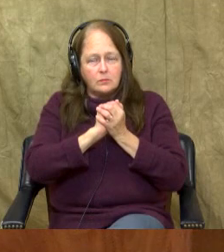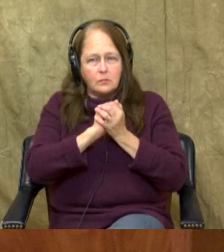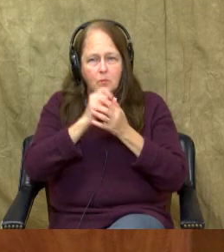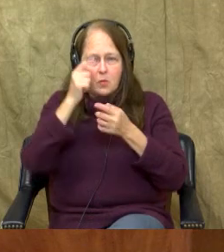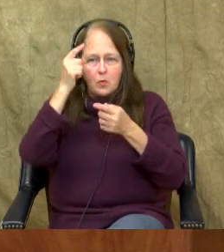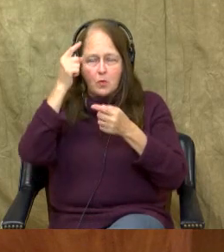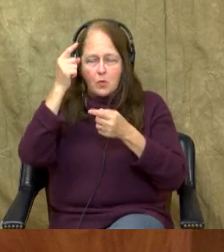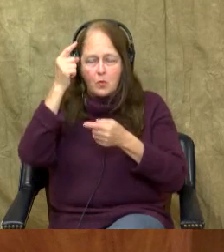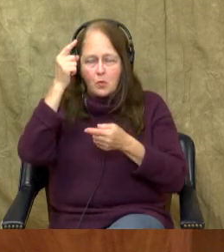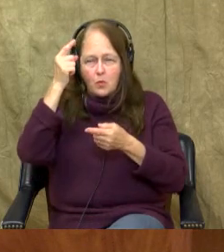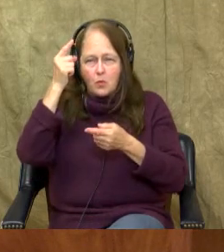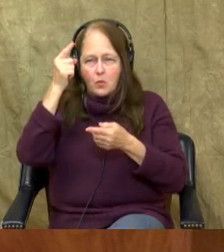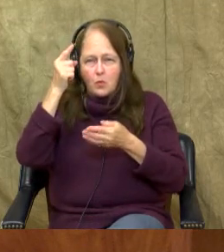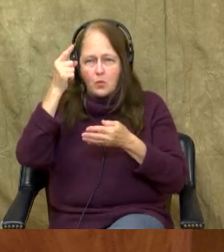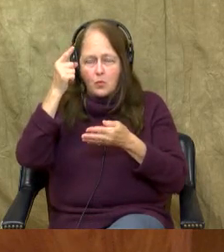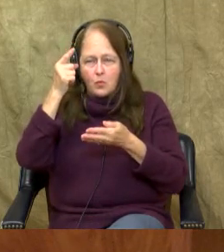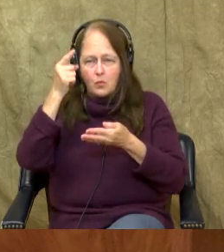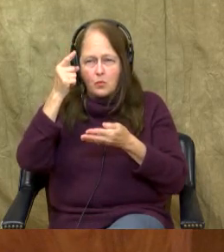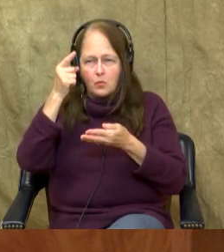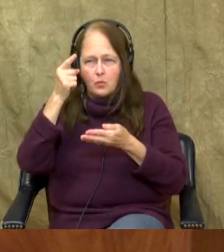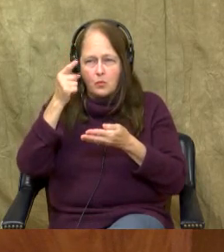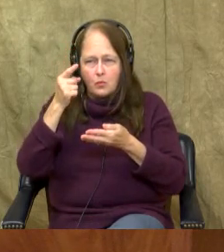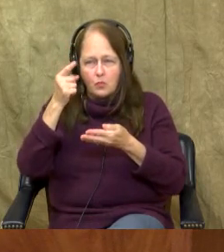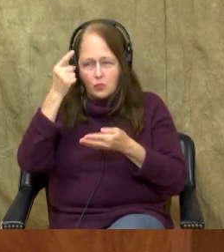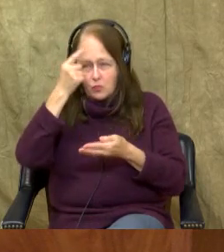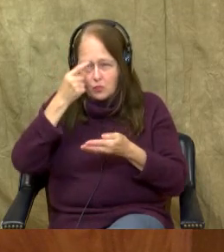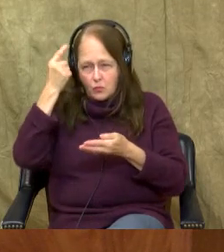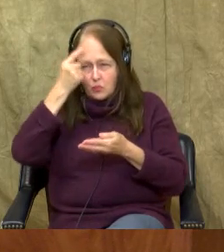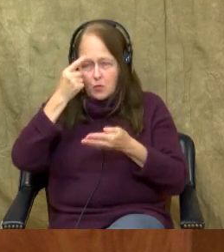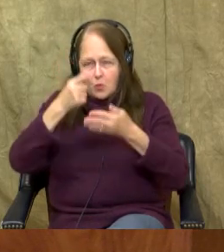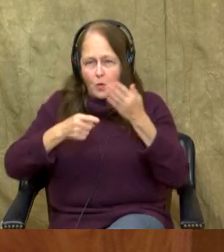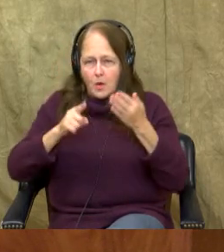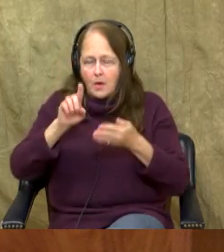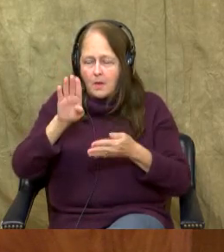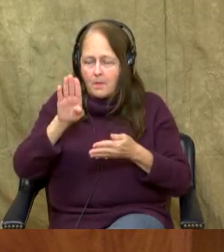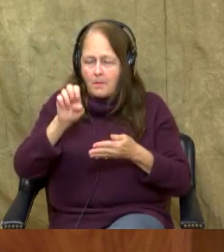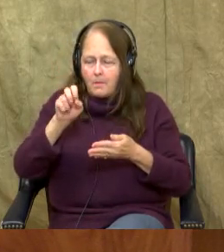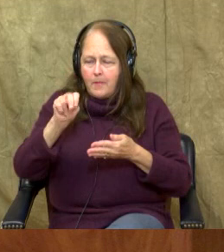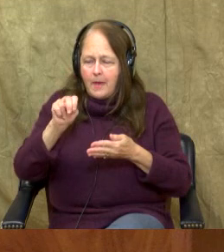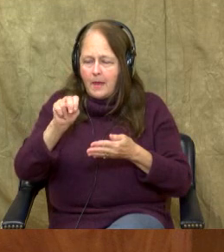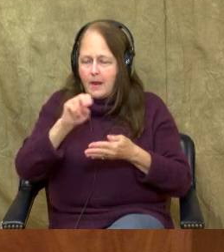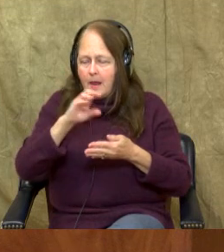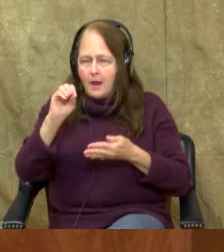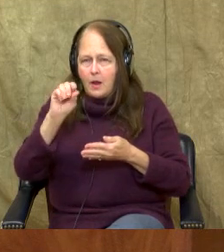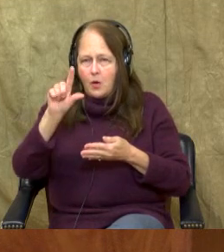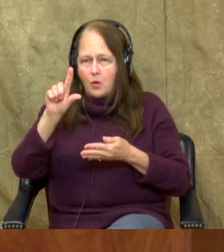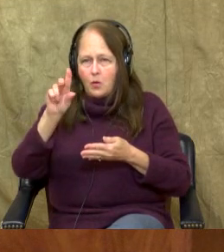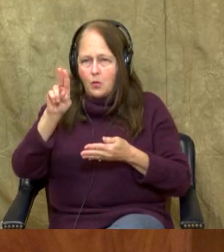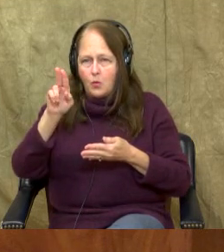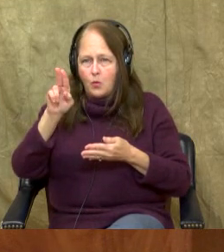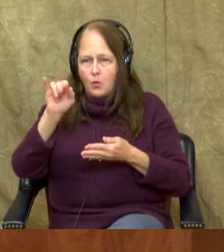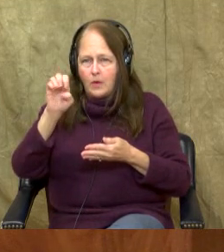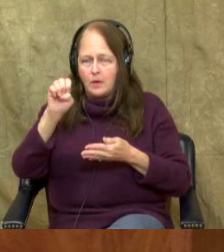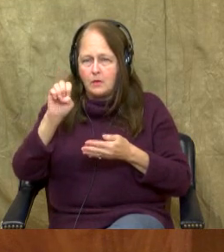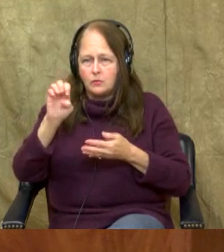Let's think for a second. What are Ben and Louie doing here?